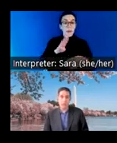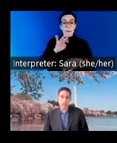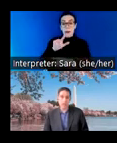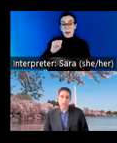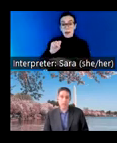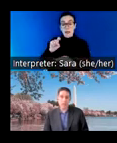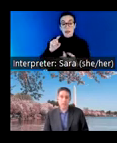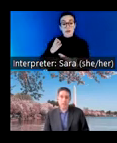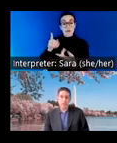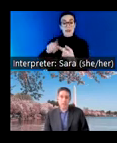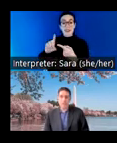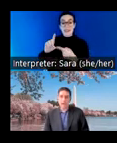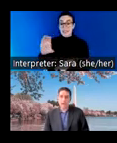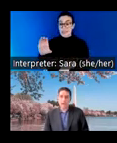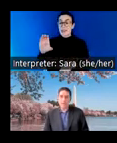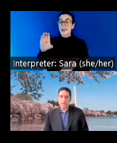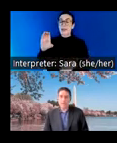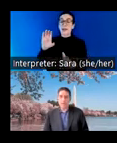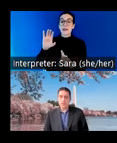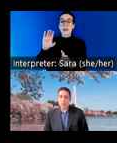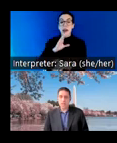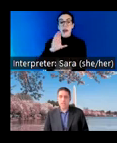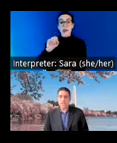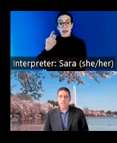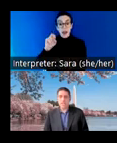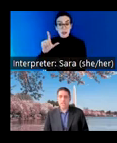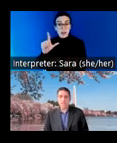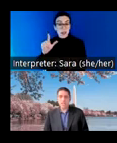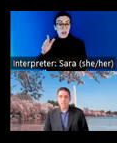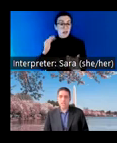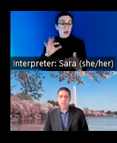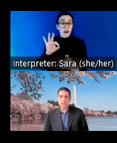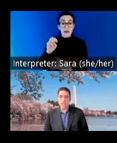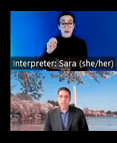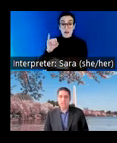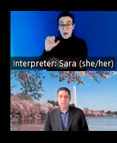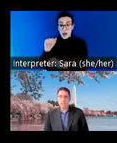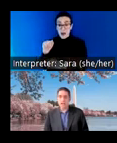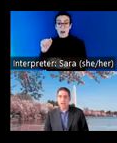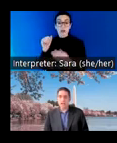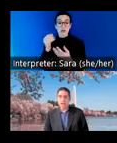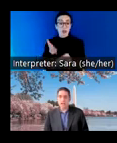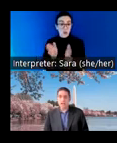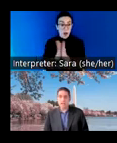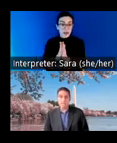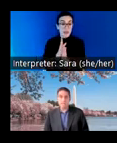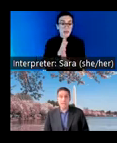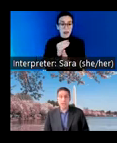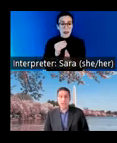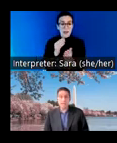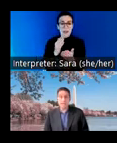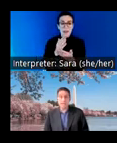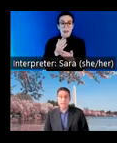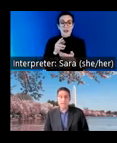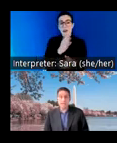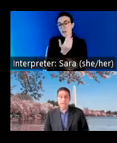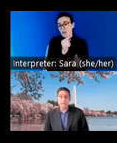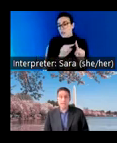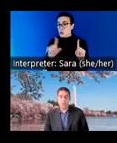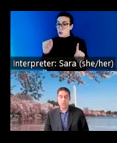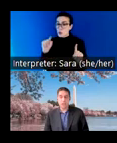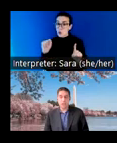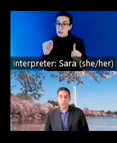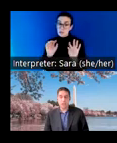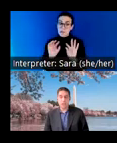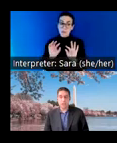of Information Act requests. And finally, 15 to 20 significant investigations that may turn into cases in